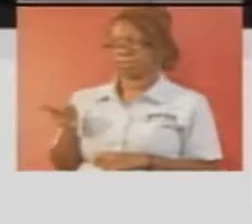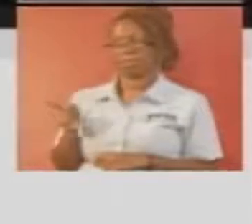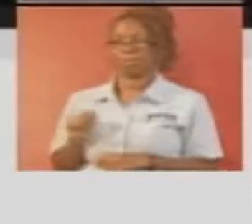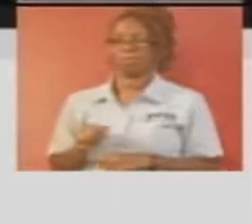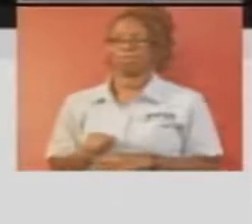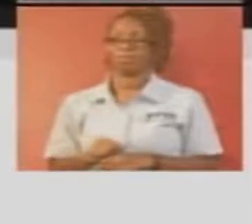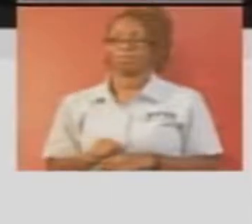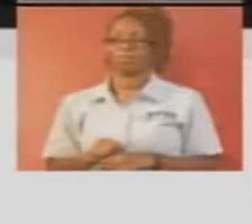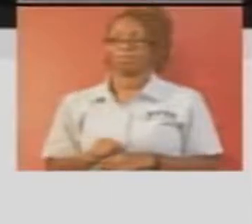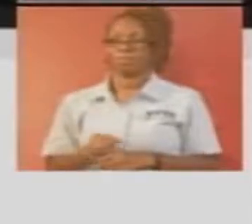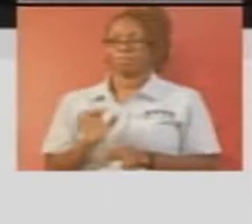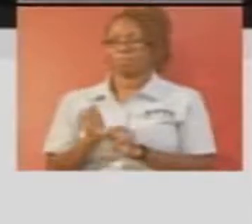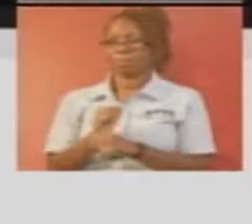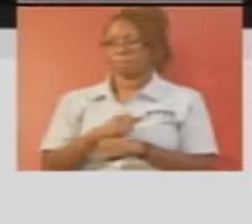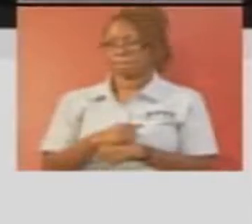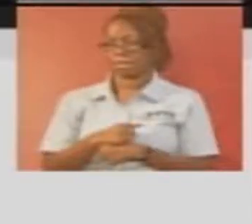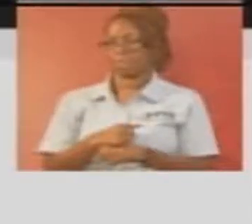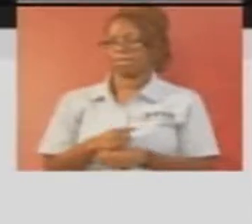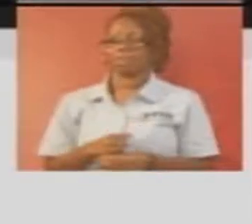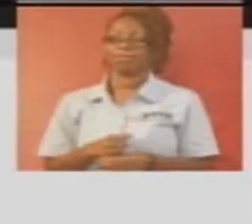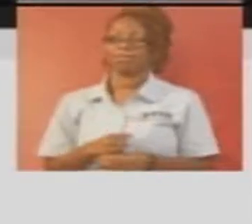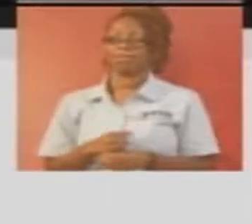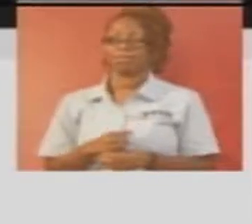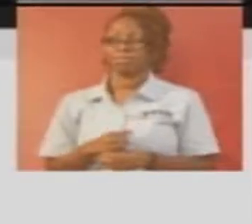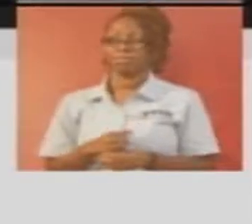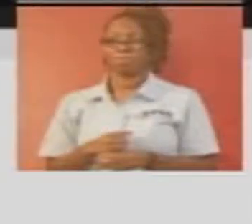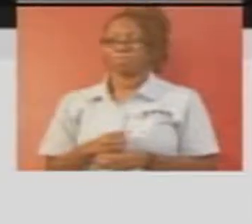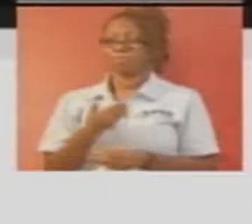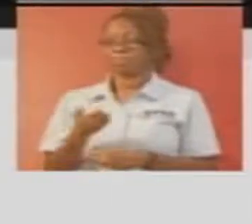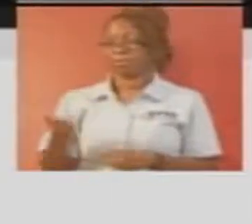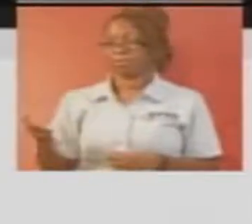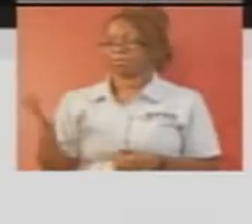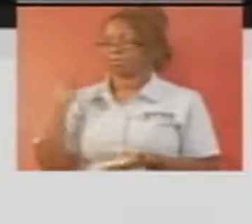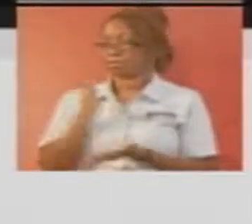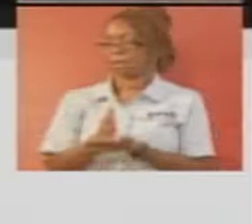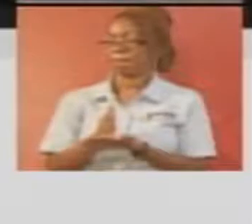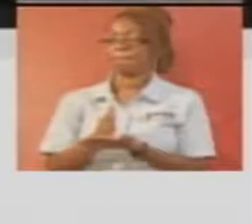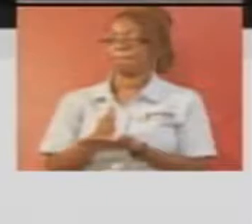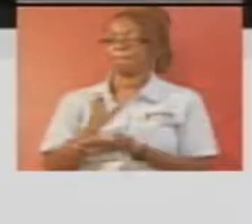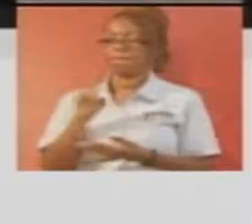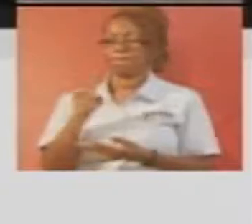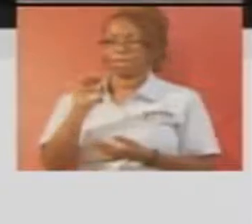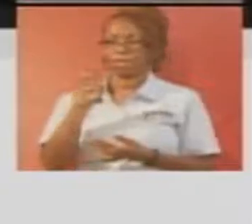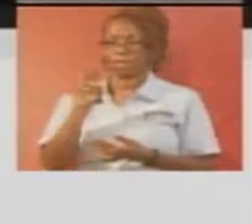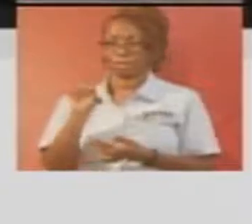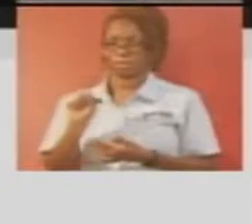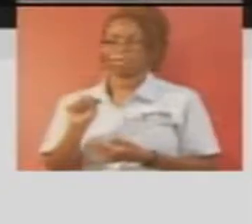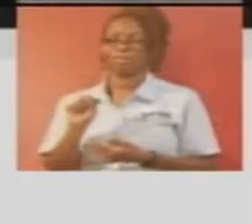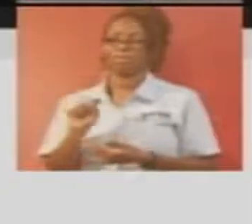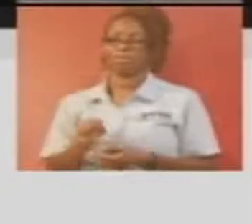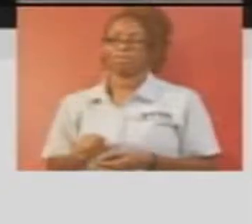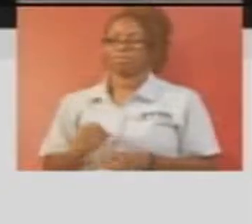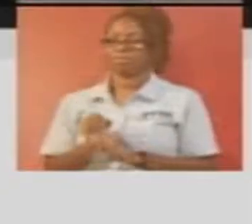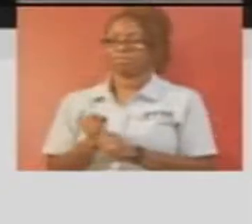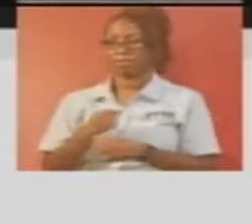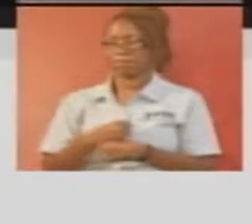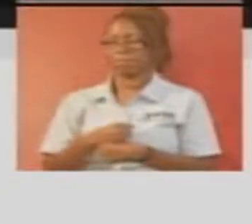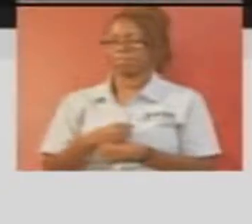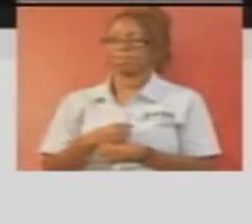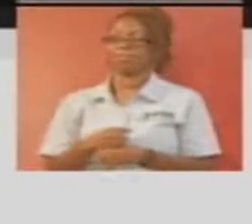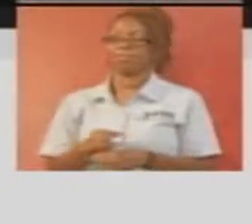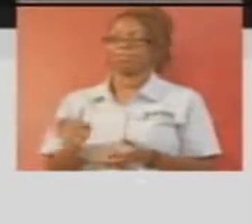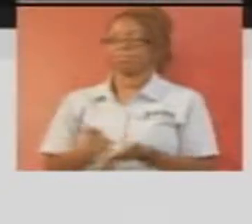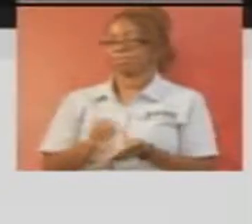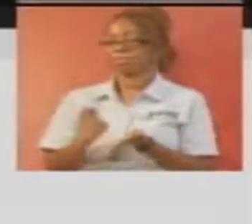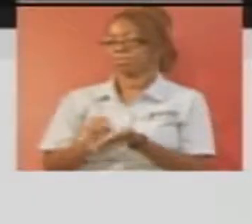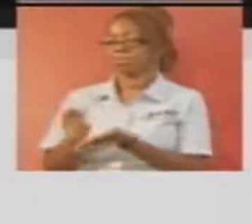to and block the target virus from infecting new cells and replicating in them. And some T cells, the T cells, they're